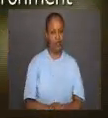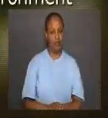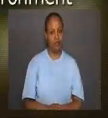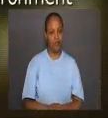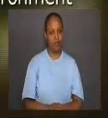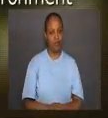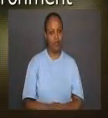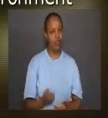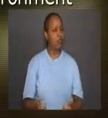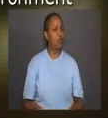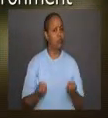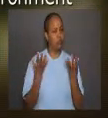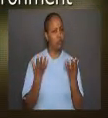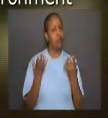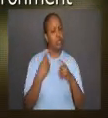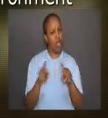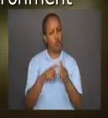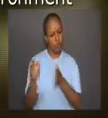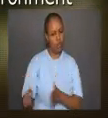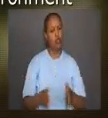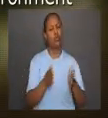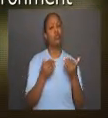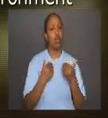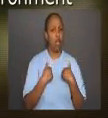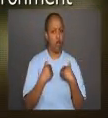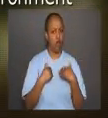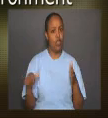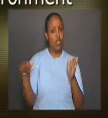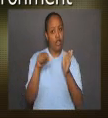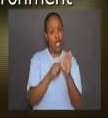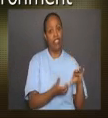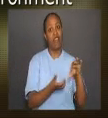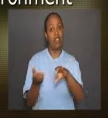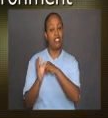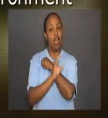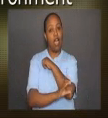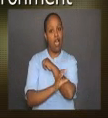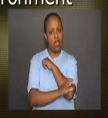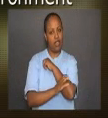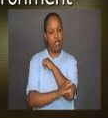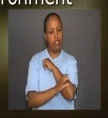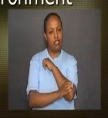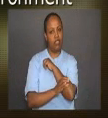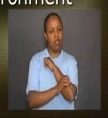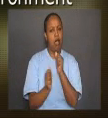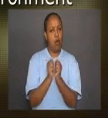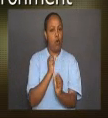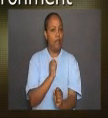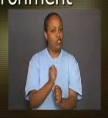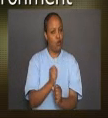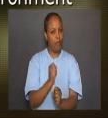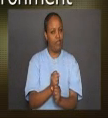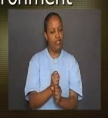There are a number of different ways that the Nile Basin countries can work together